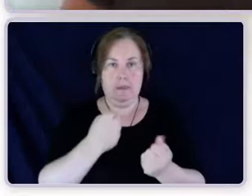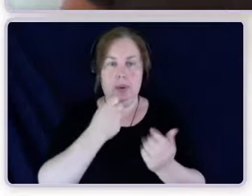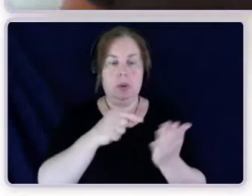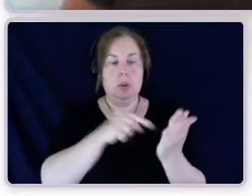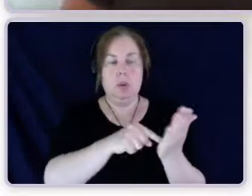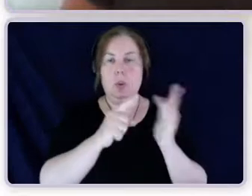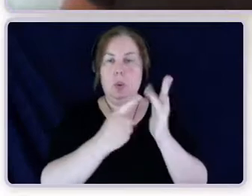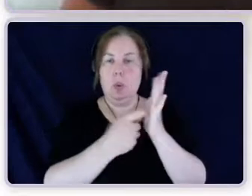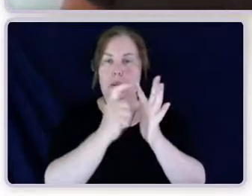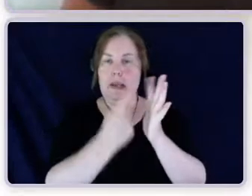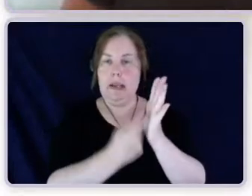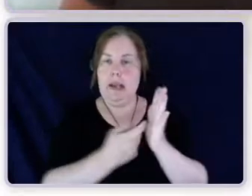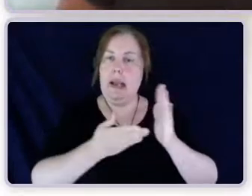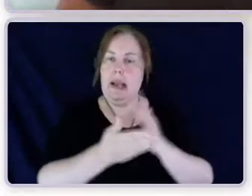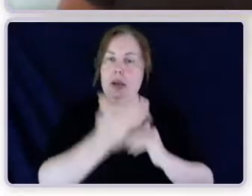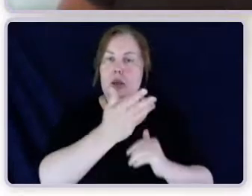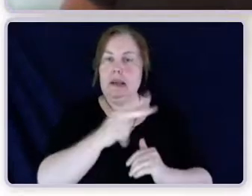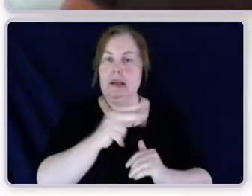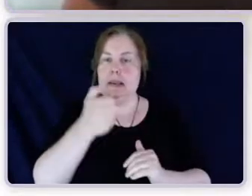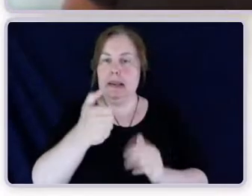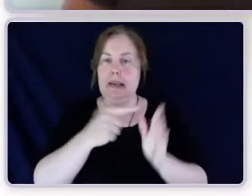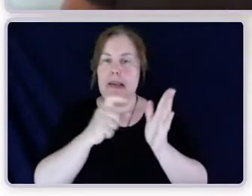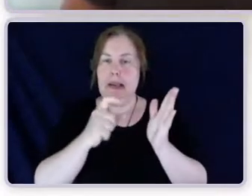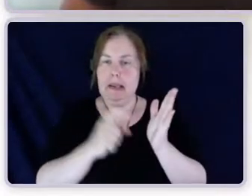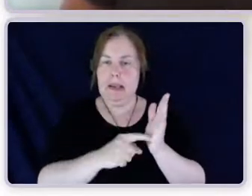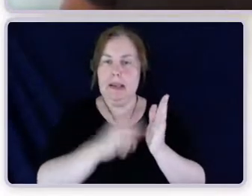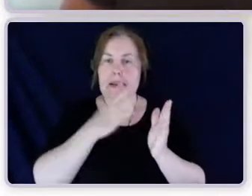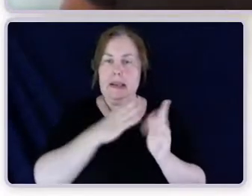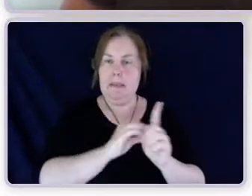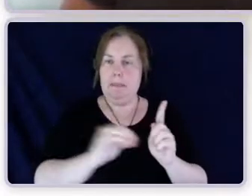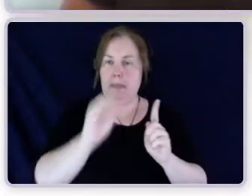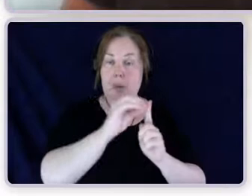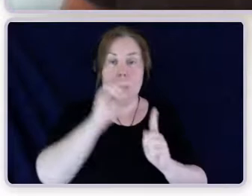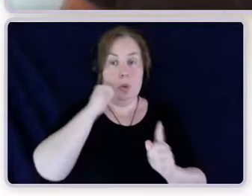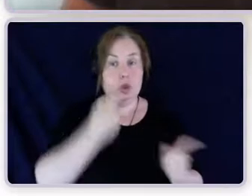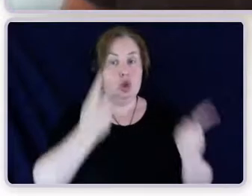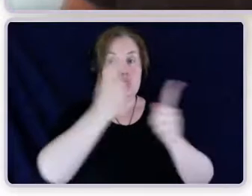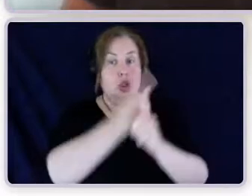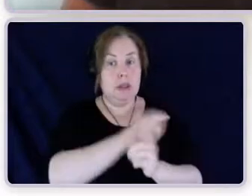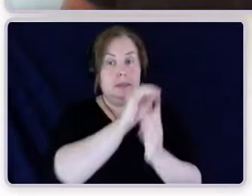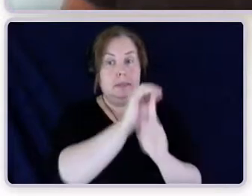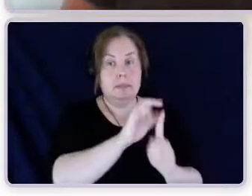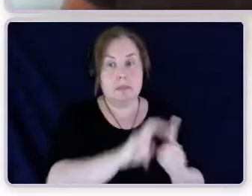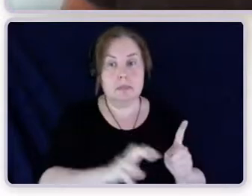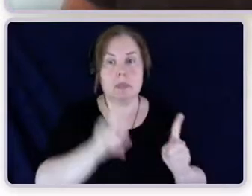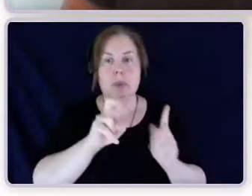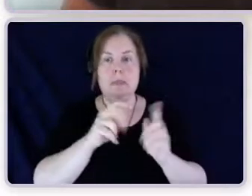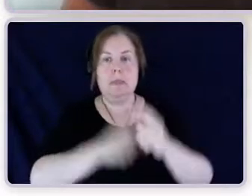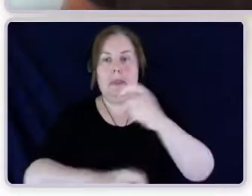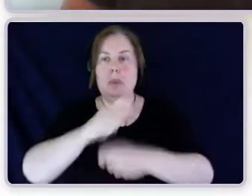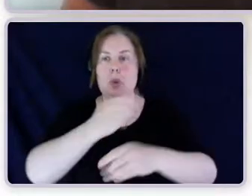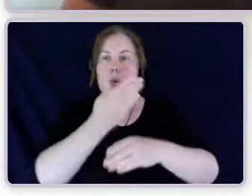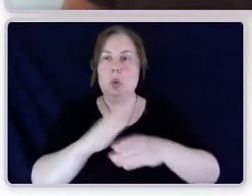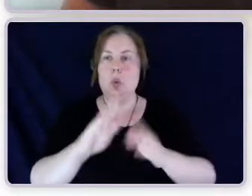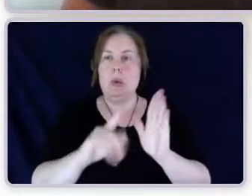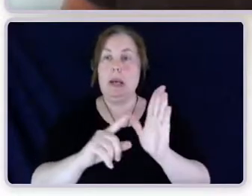to be updated, will they be transitioned to the new Act? Yes, they definitely will. So,